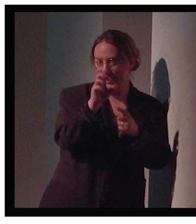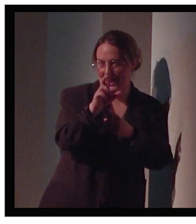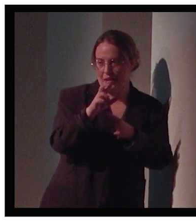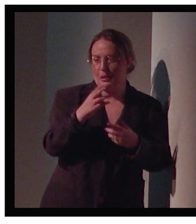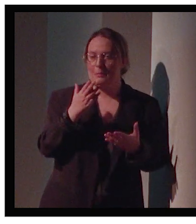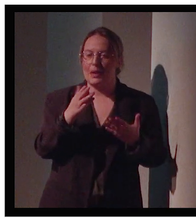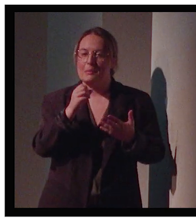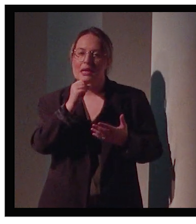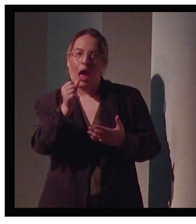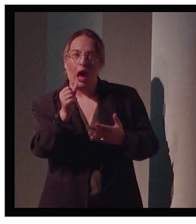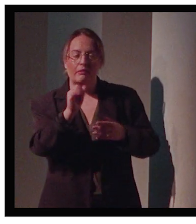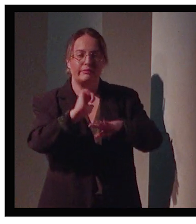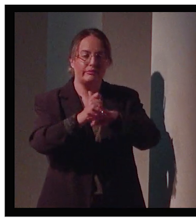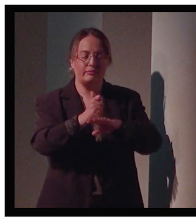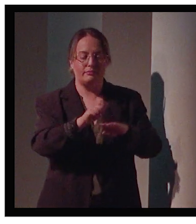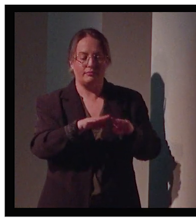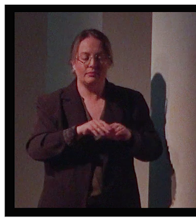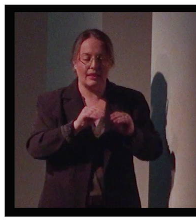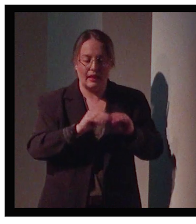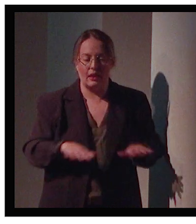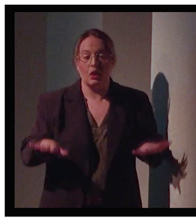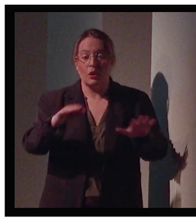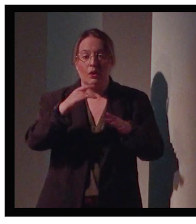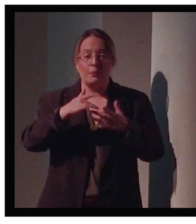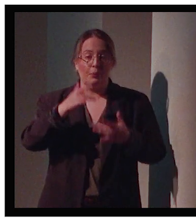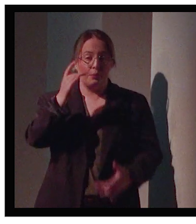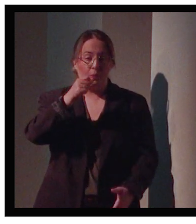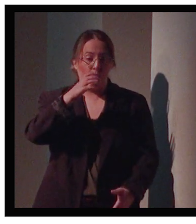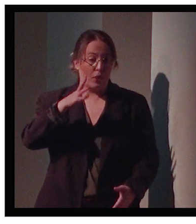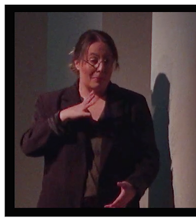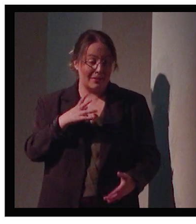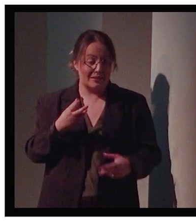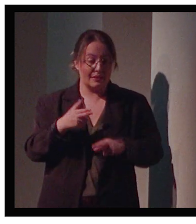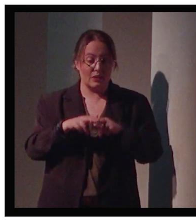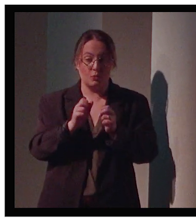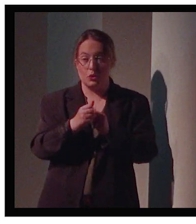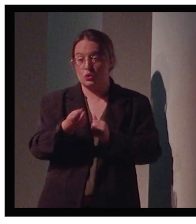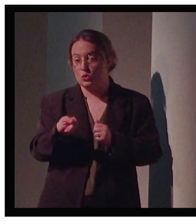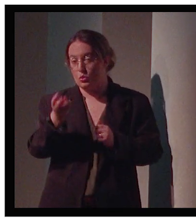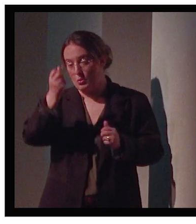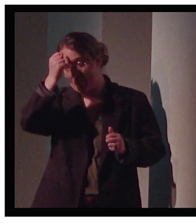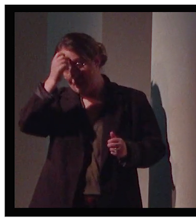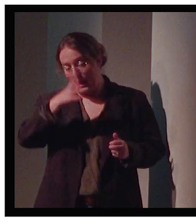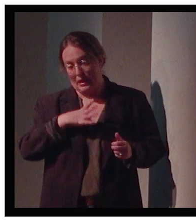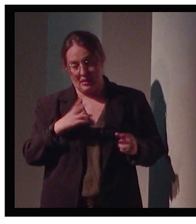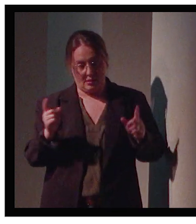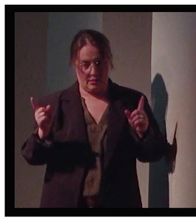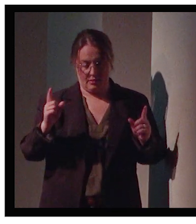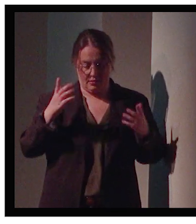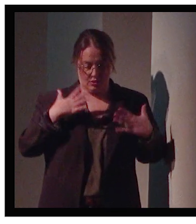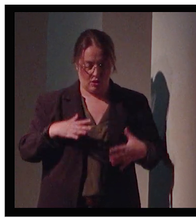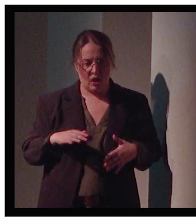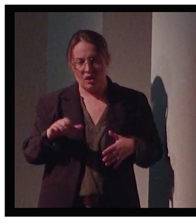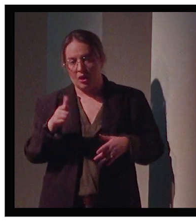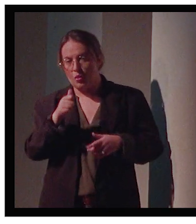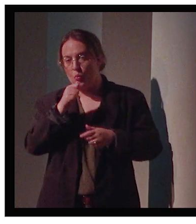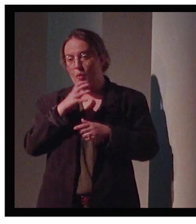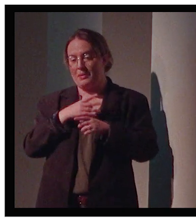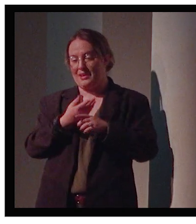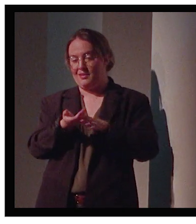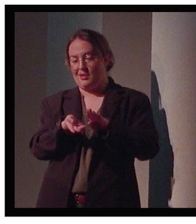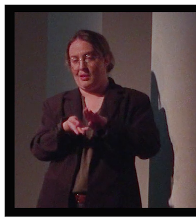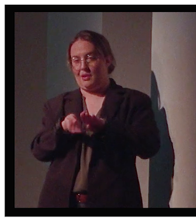indeterminate landscape in which a nude woman sits with two dressed men, with another partially clothed woman in the